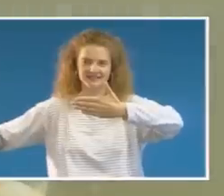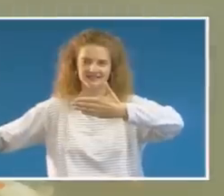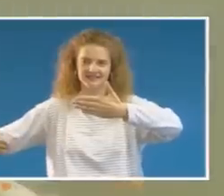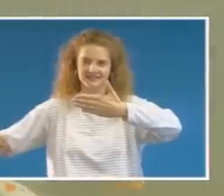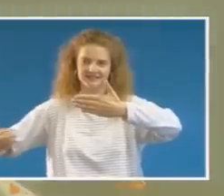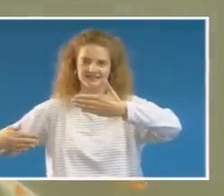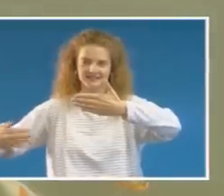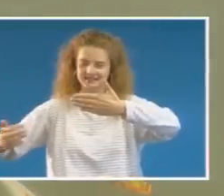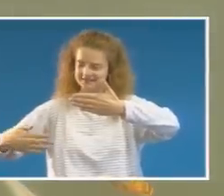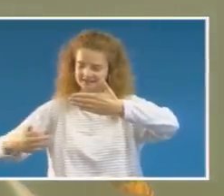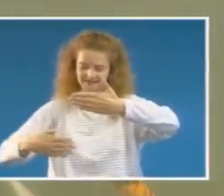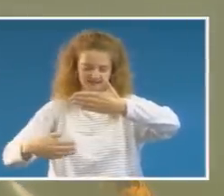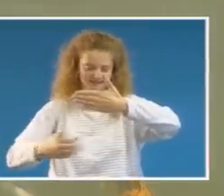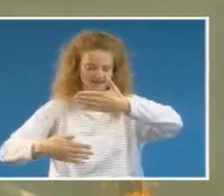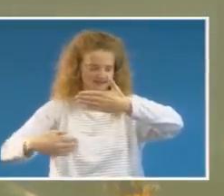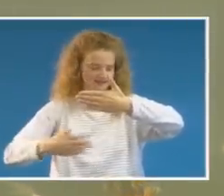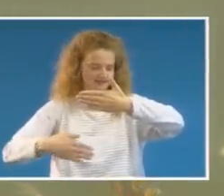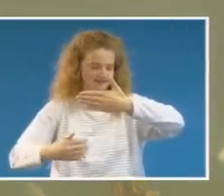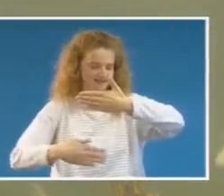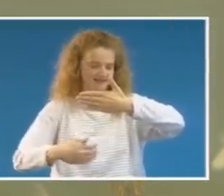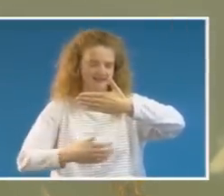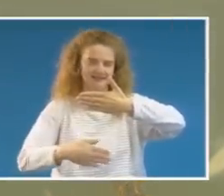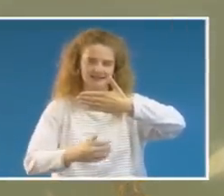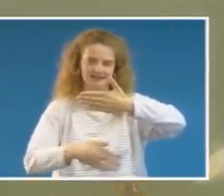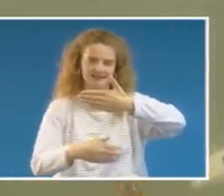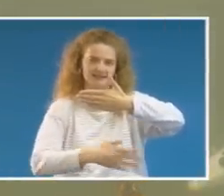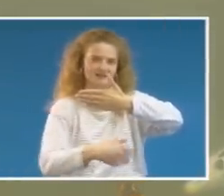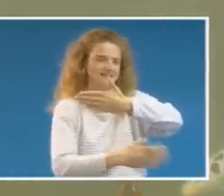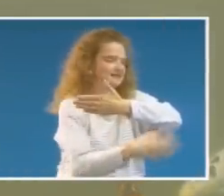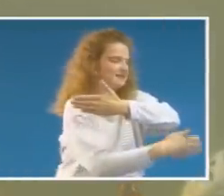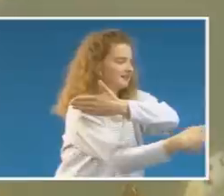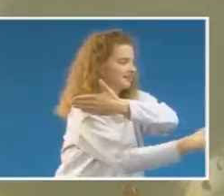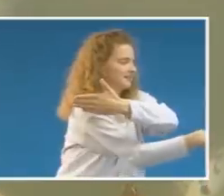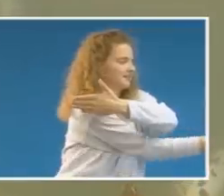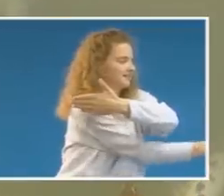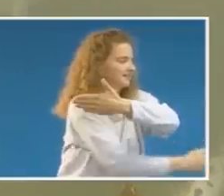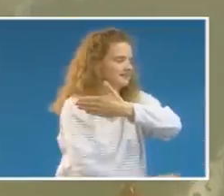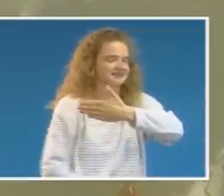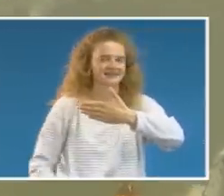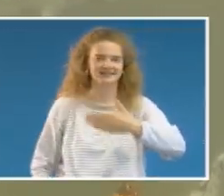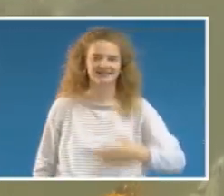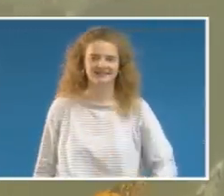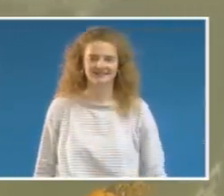little fishes down below waggle their tails and away they go.